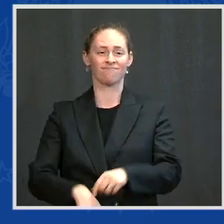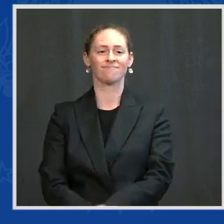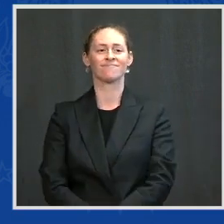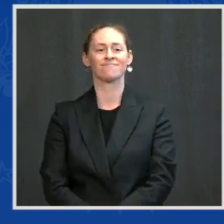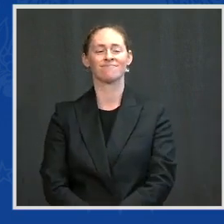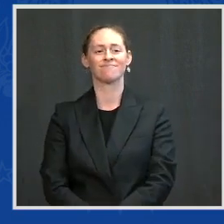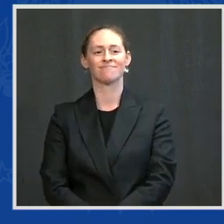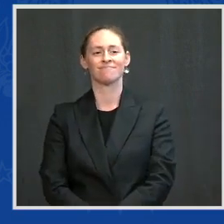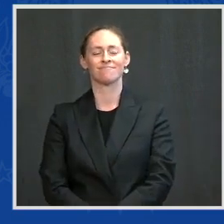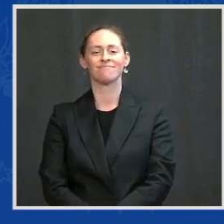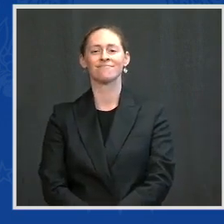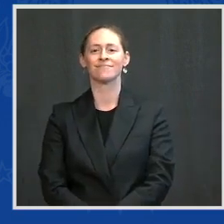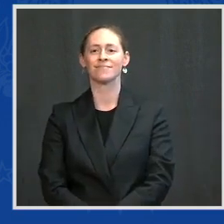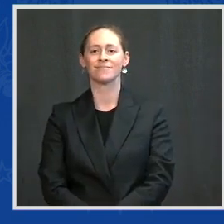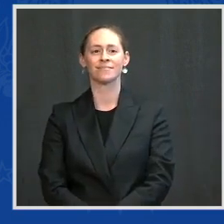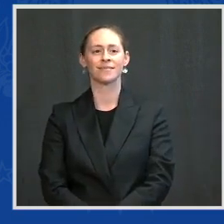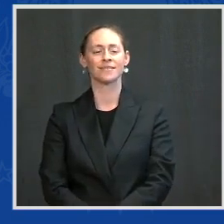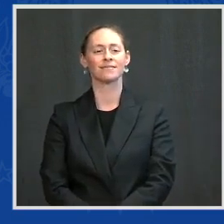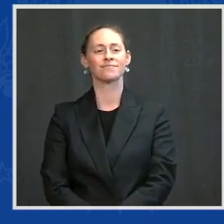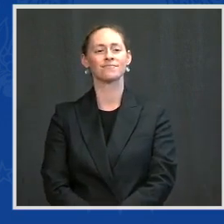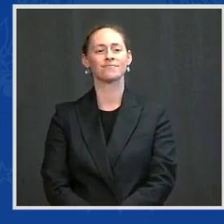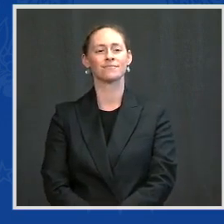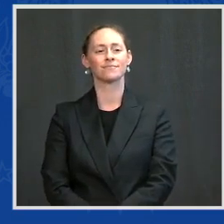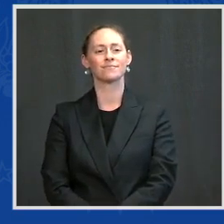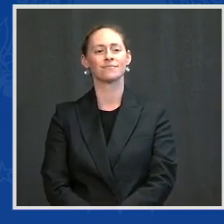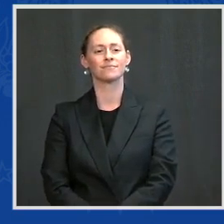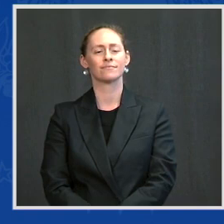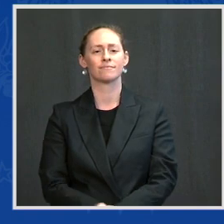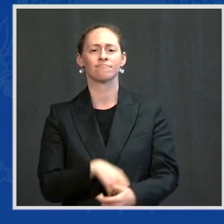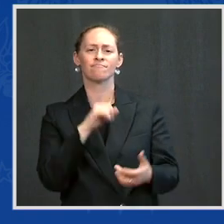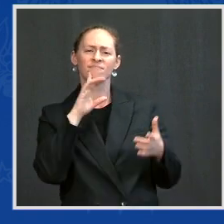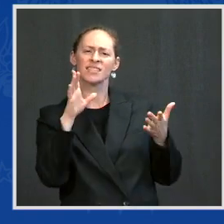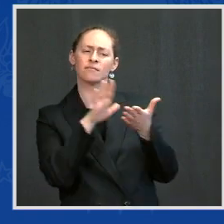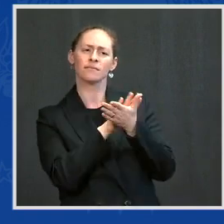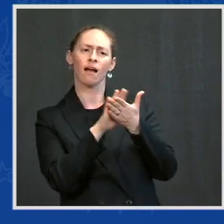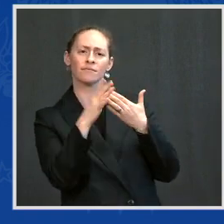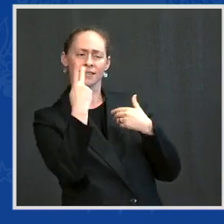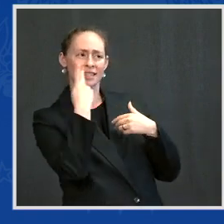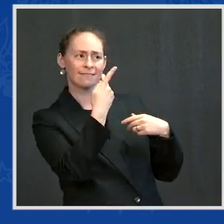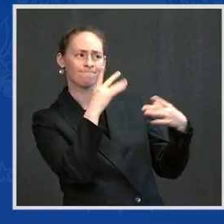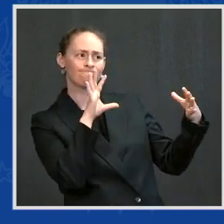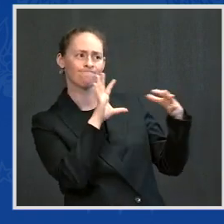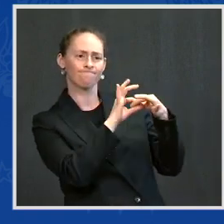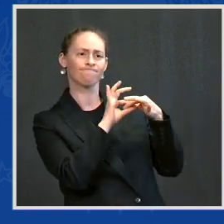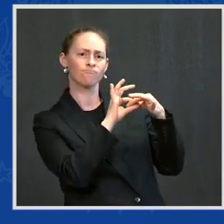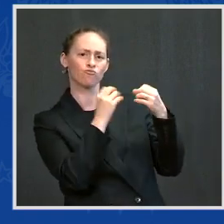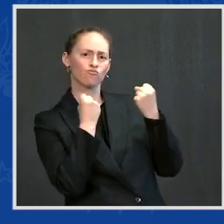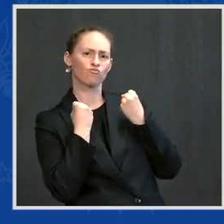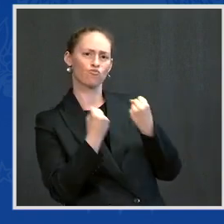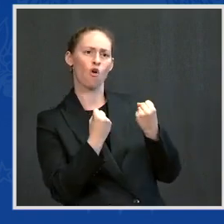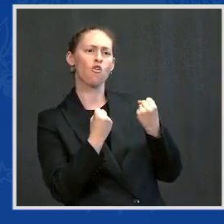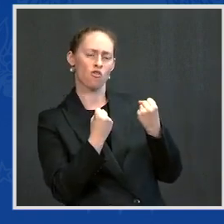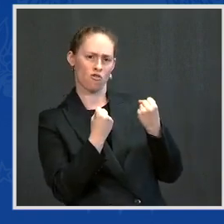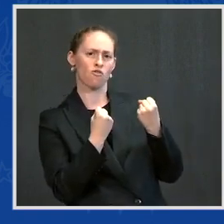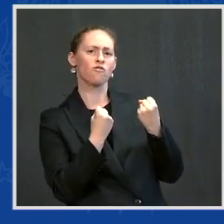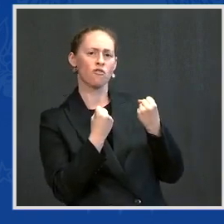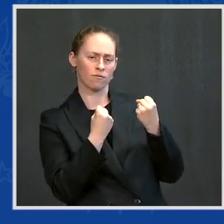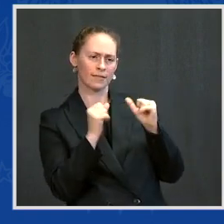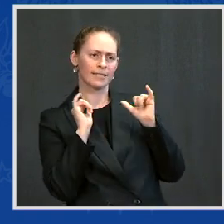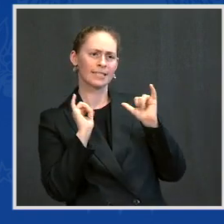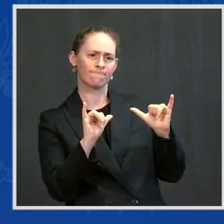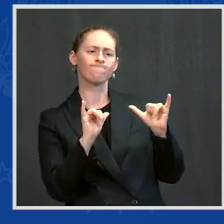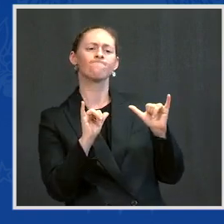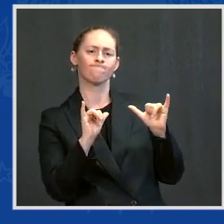the United States together, it's a commitment to expanding cooperation and shaping our shared future